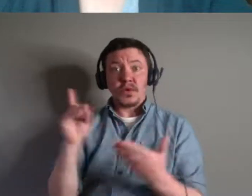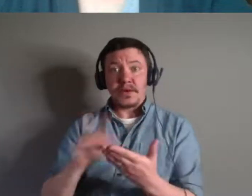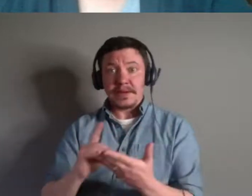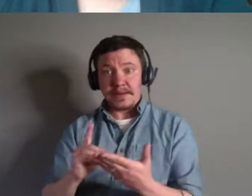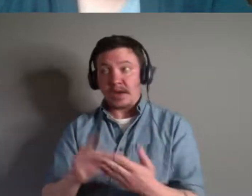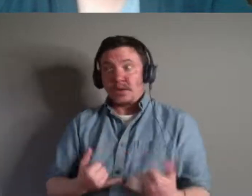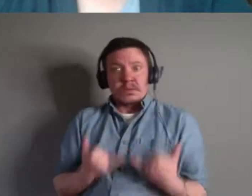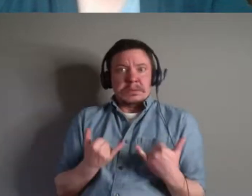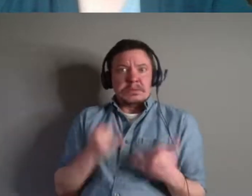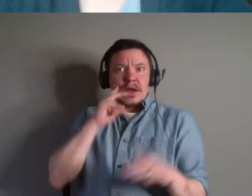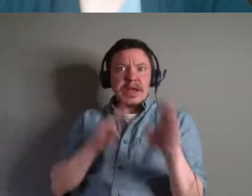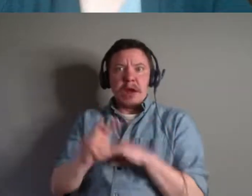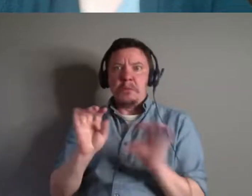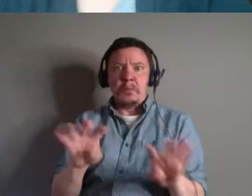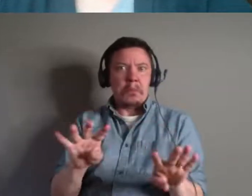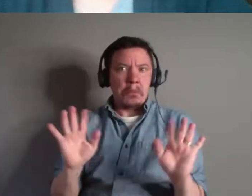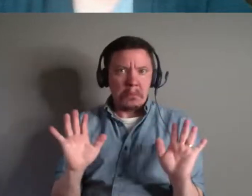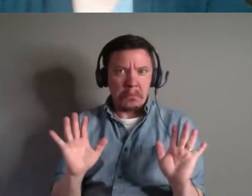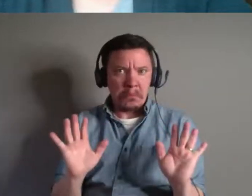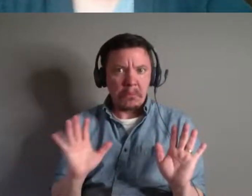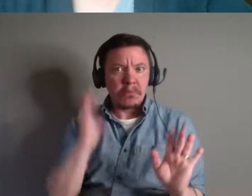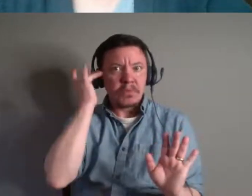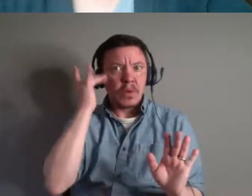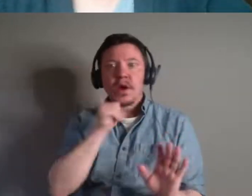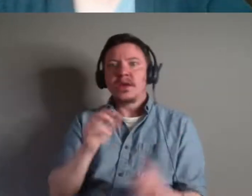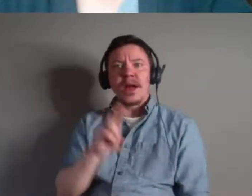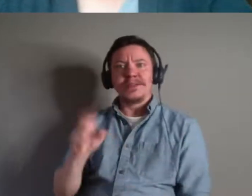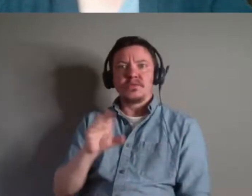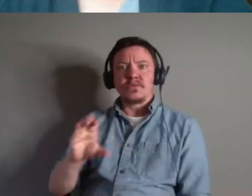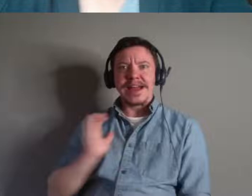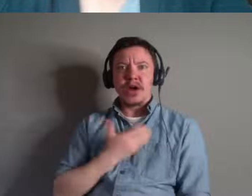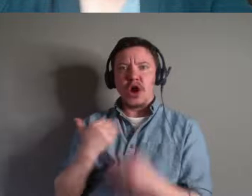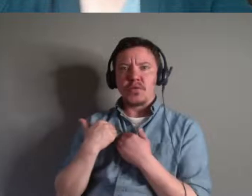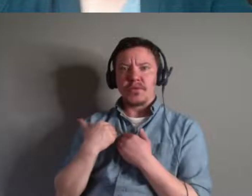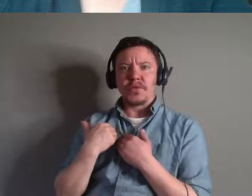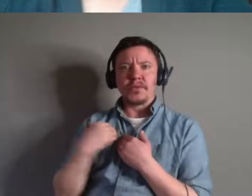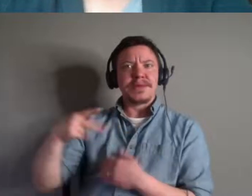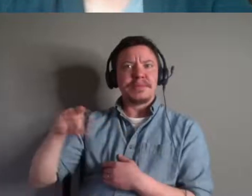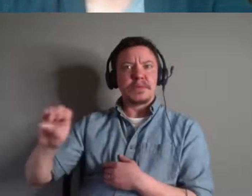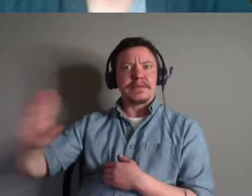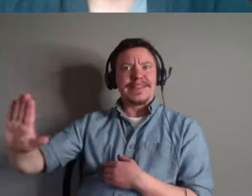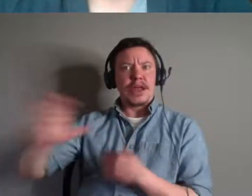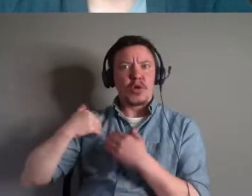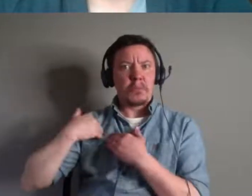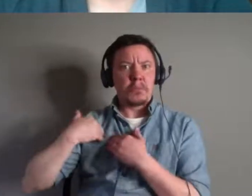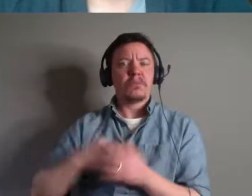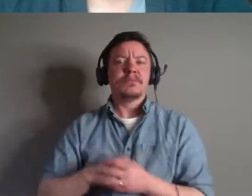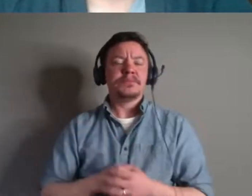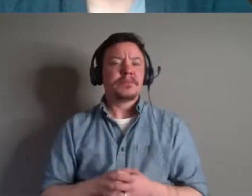yet, I can't speak to because it won't be RAC running that. It will be PPS.